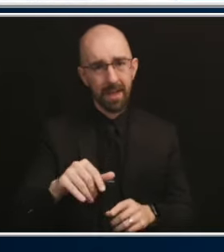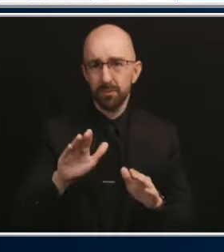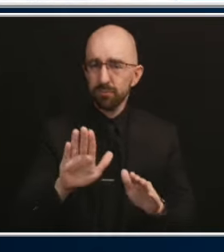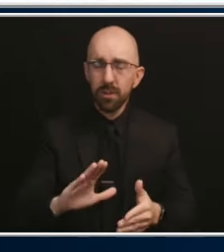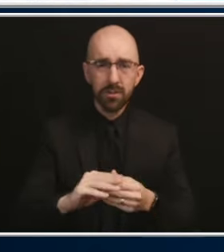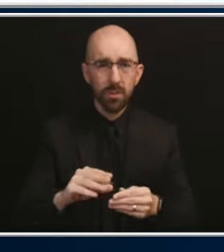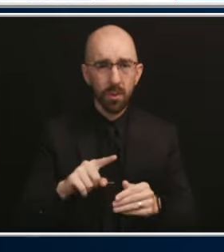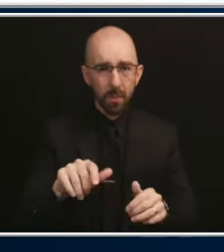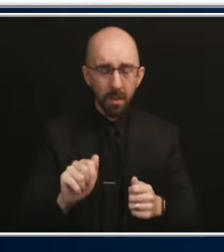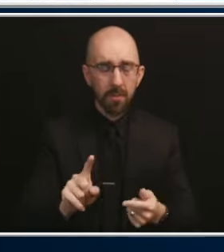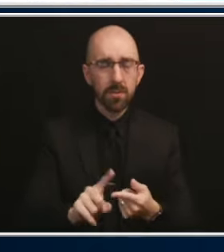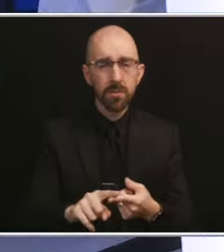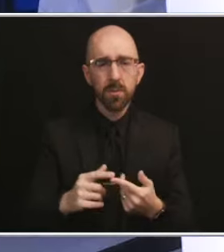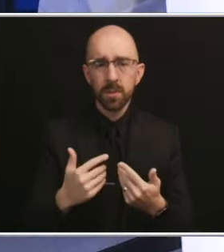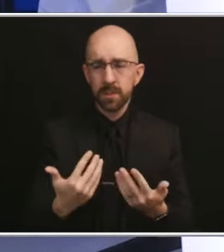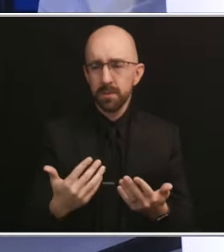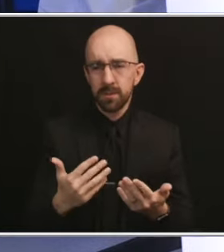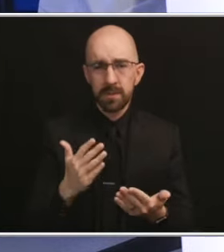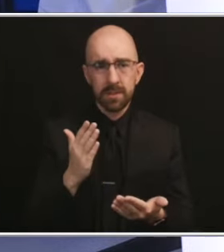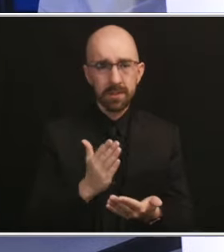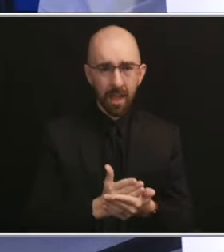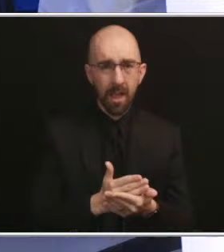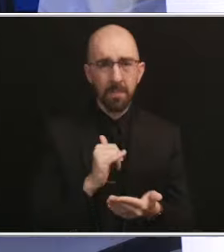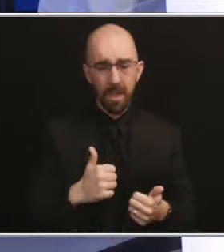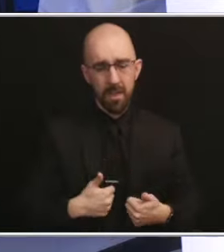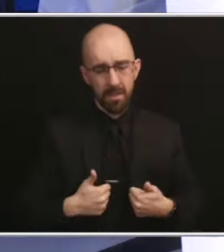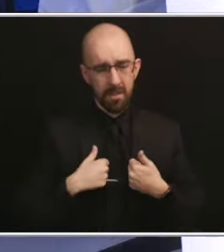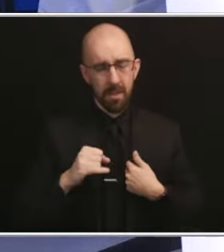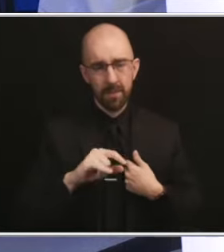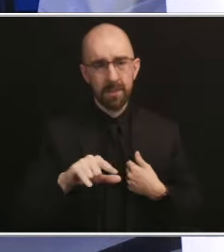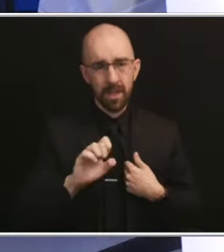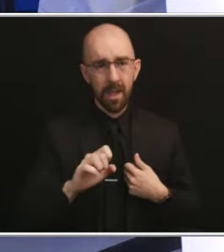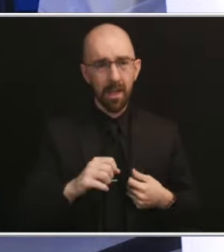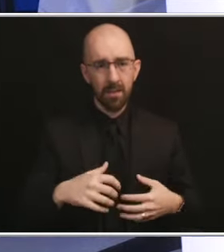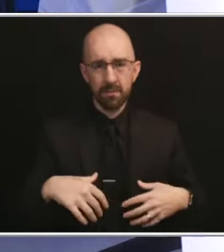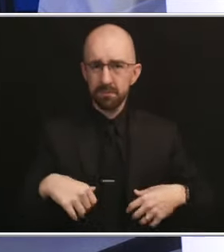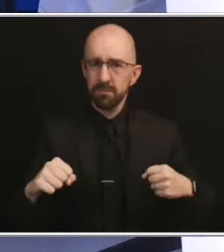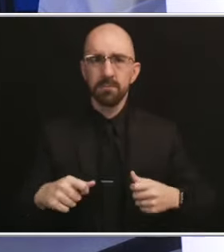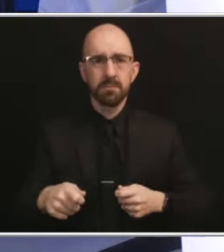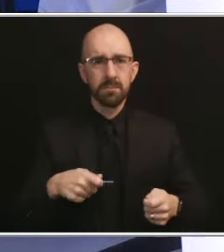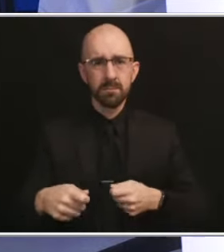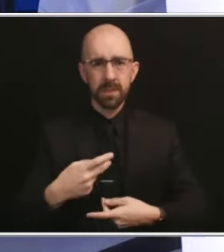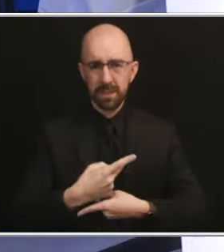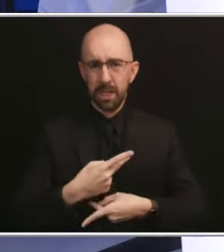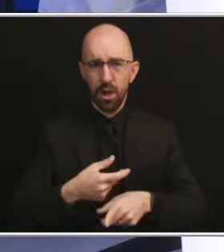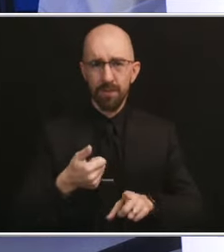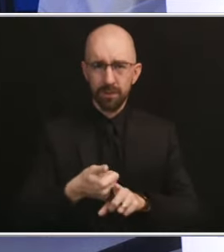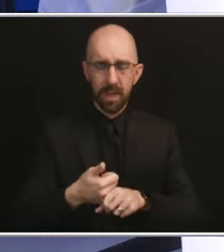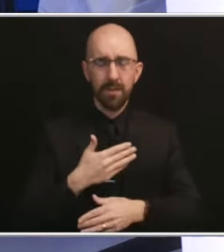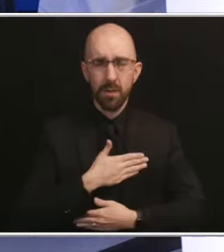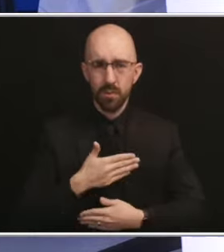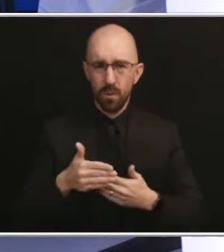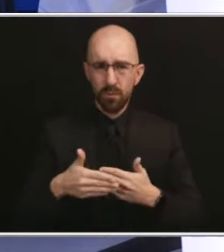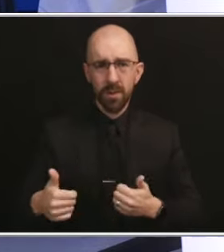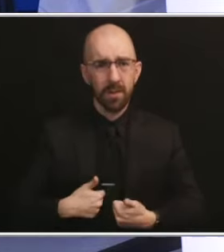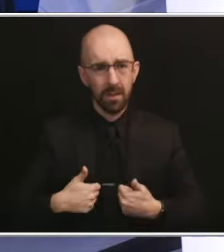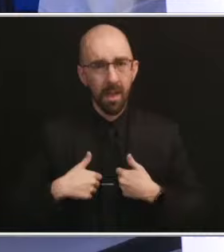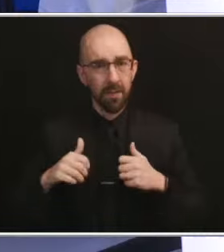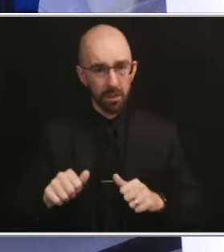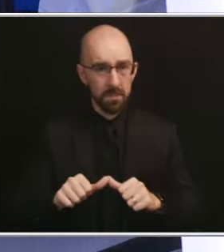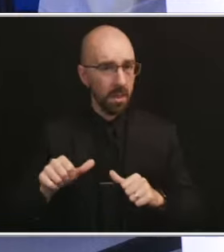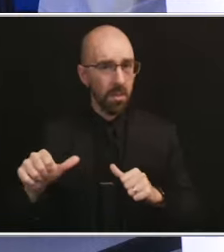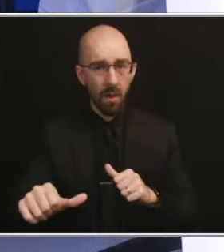to stop the lifestyle because you want to take care of yourself and enjoy the rest of your life, which could be very long as you take care